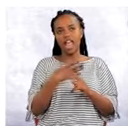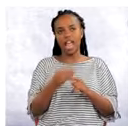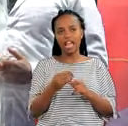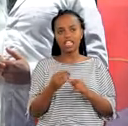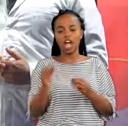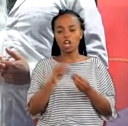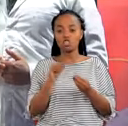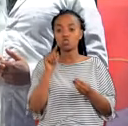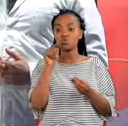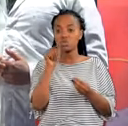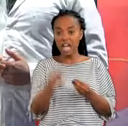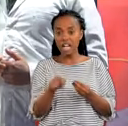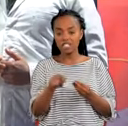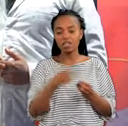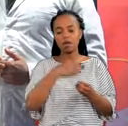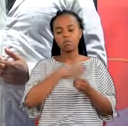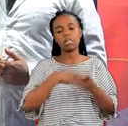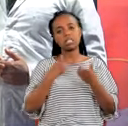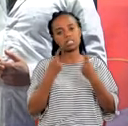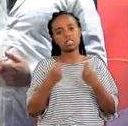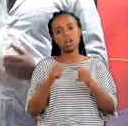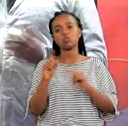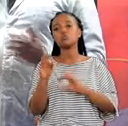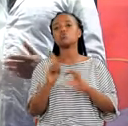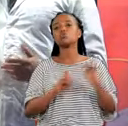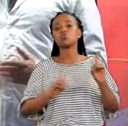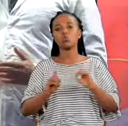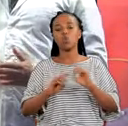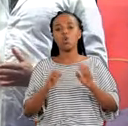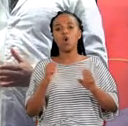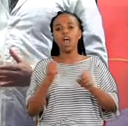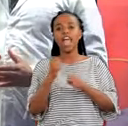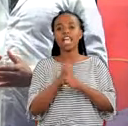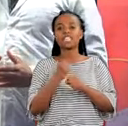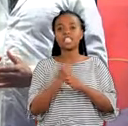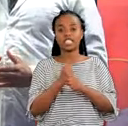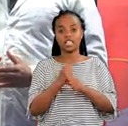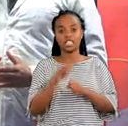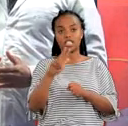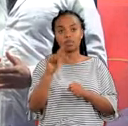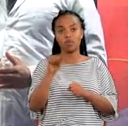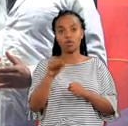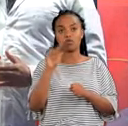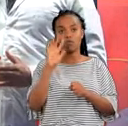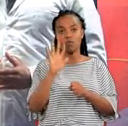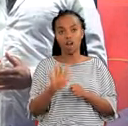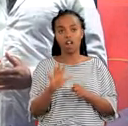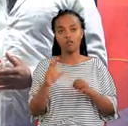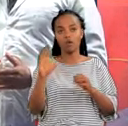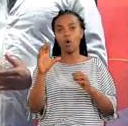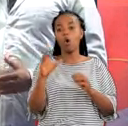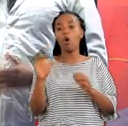99. And in addition to that, please try to do exercise 3.5 on page